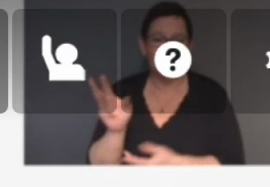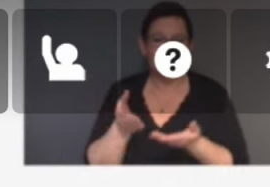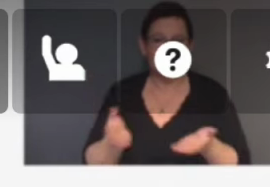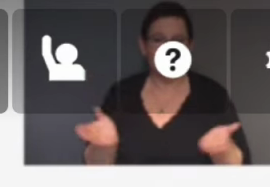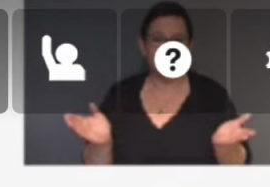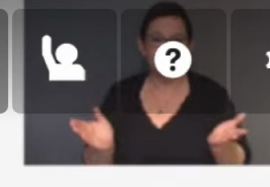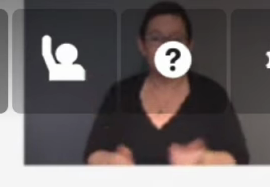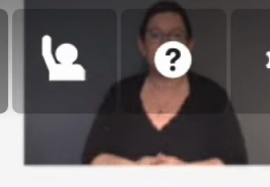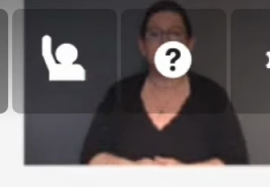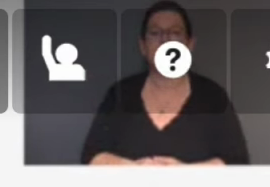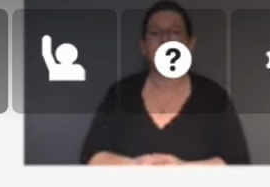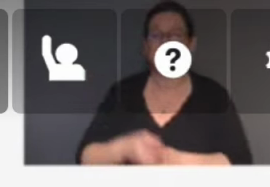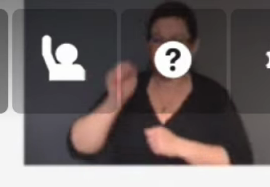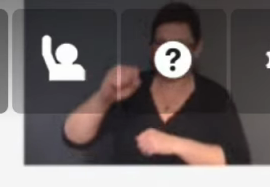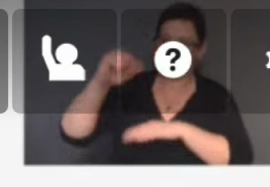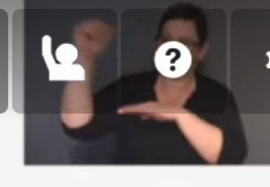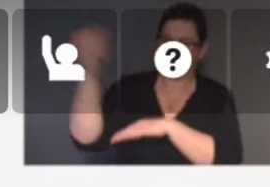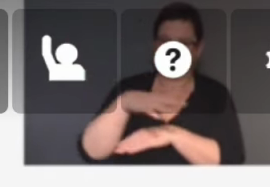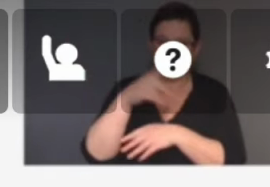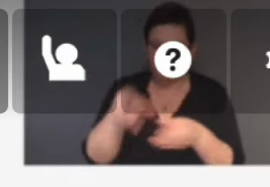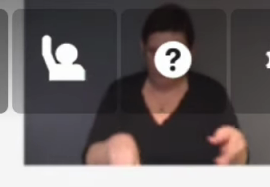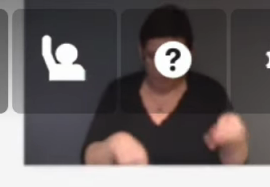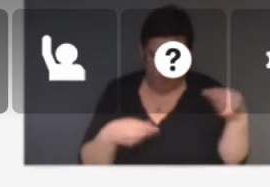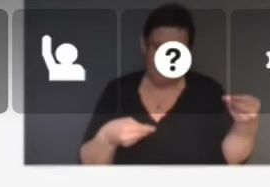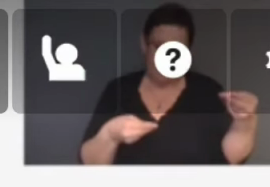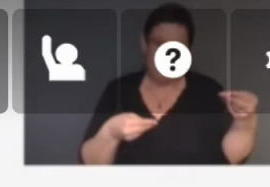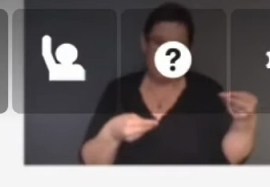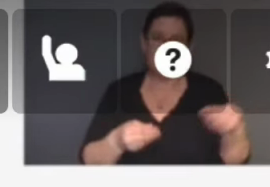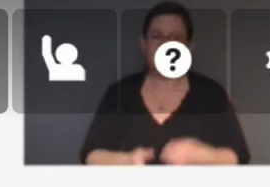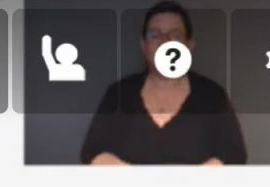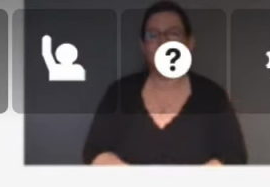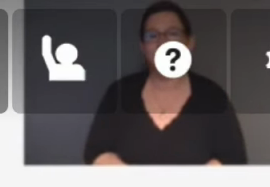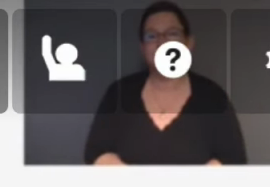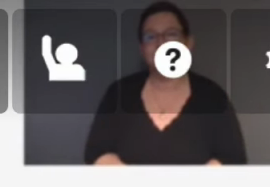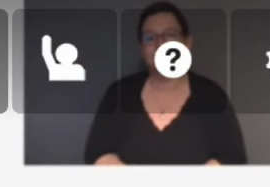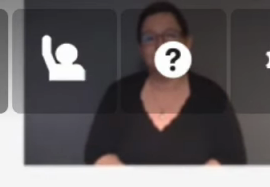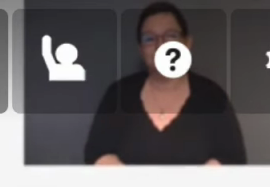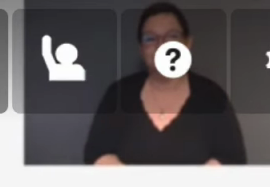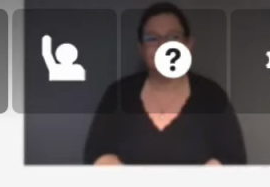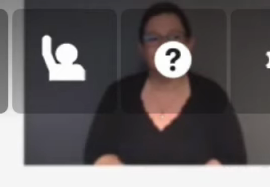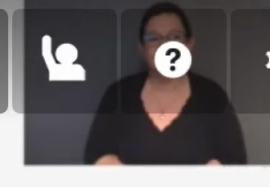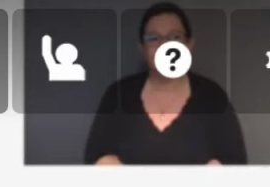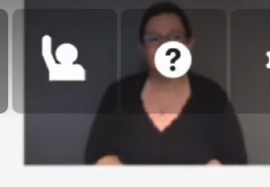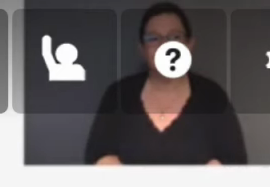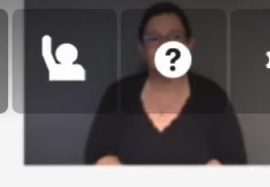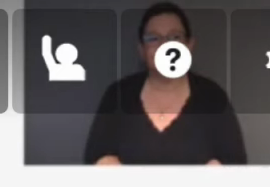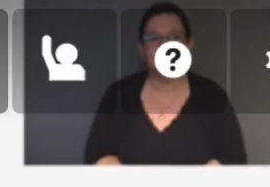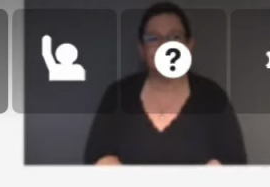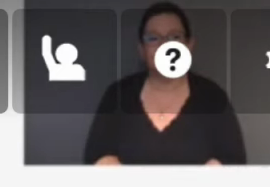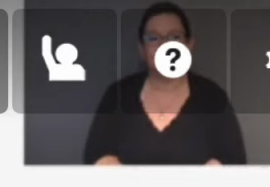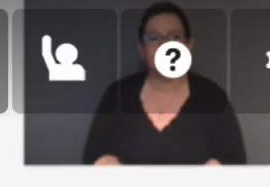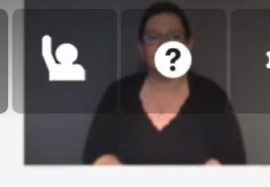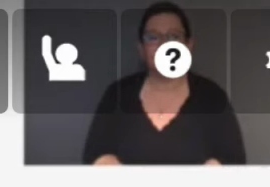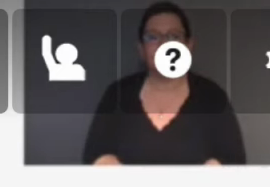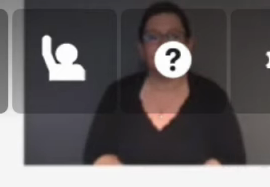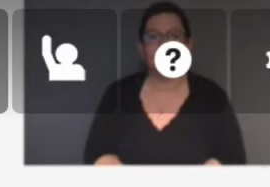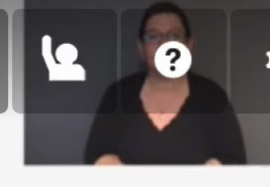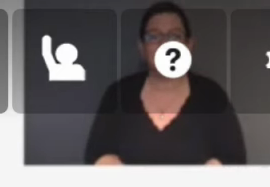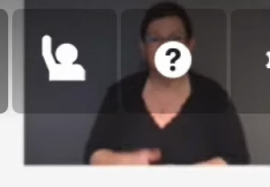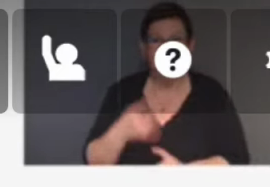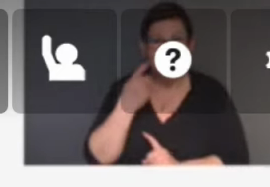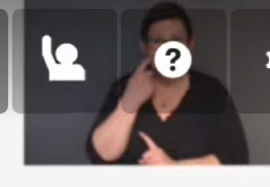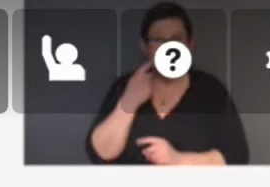As I mentioned, you may be eligible to have your taxes done by a volunteer at a free tax clinic if you have a modest